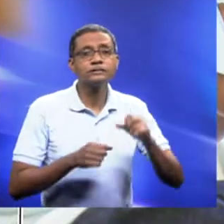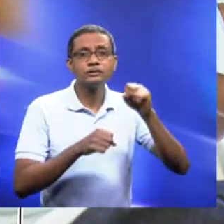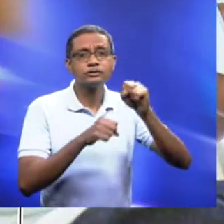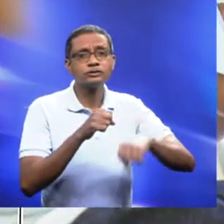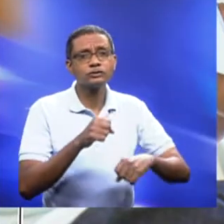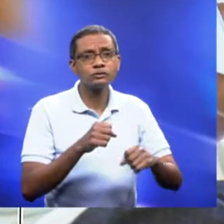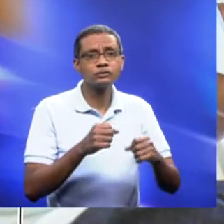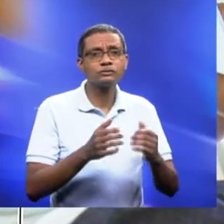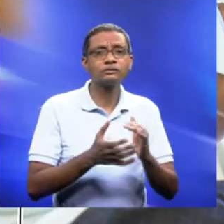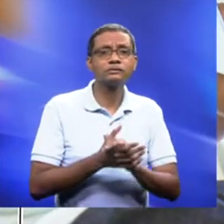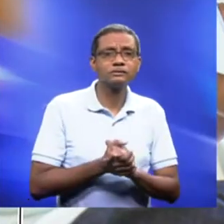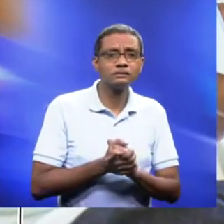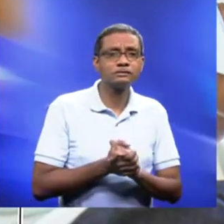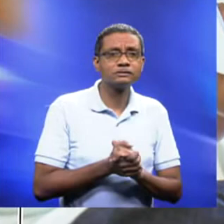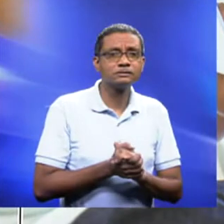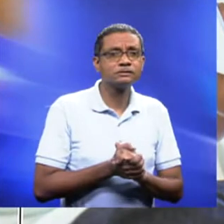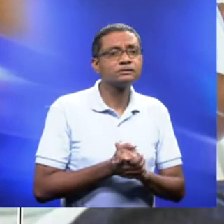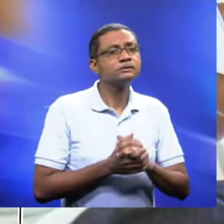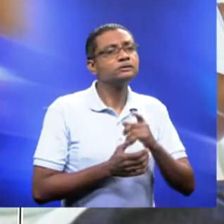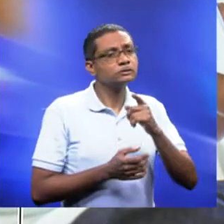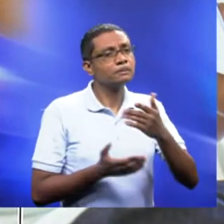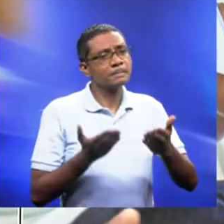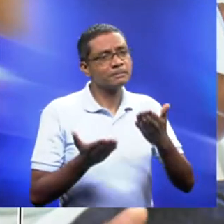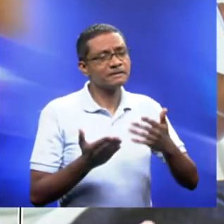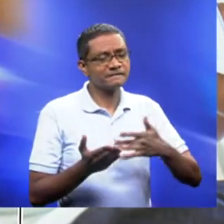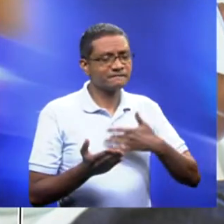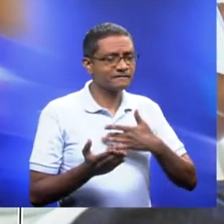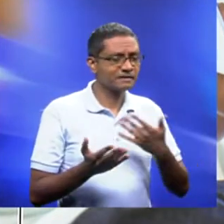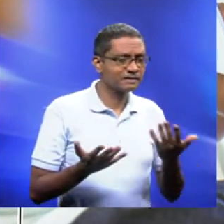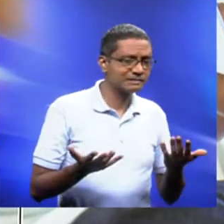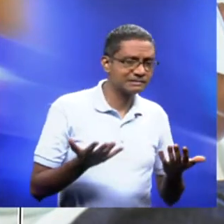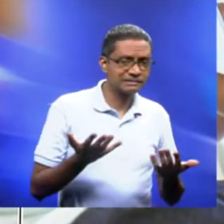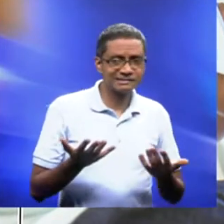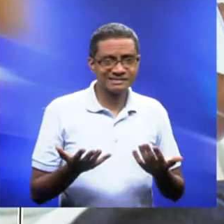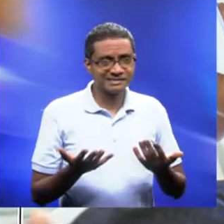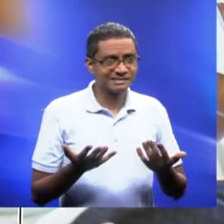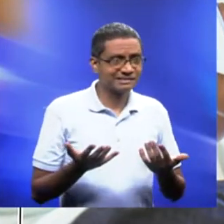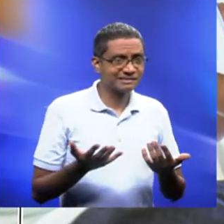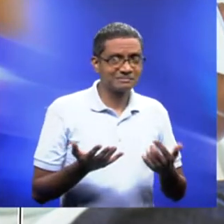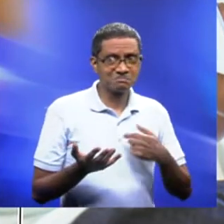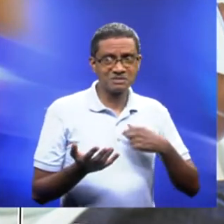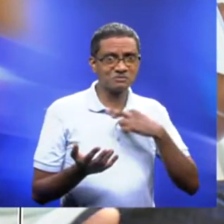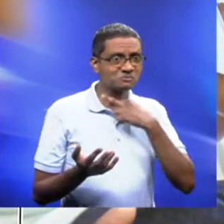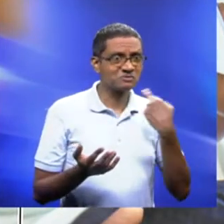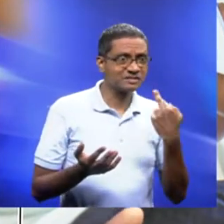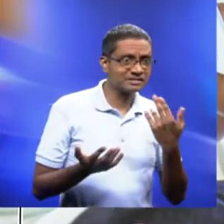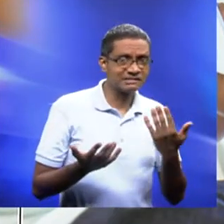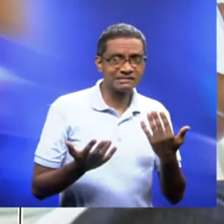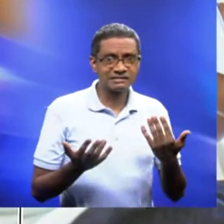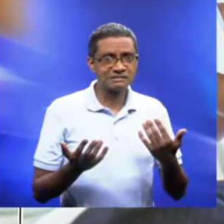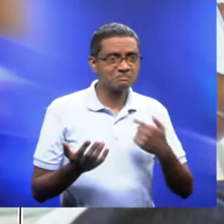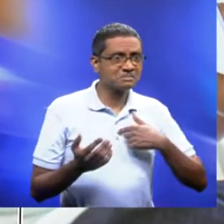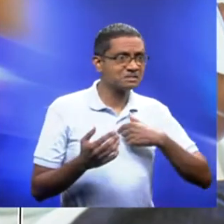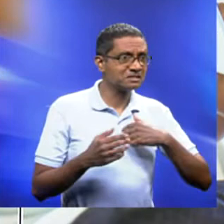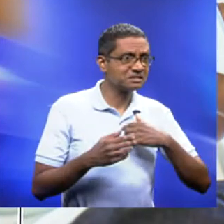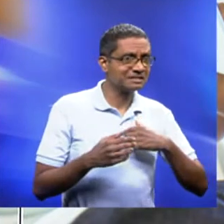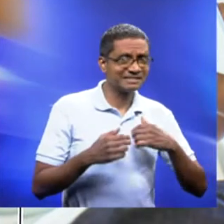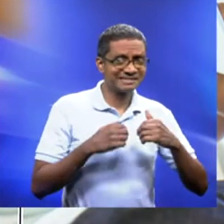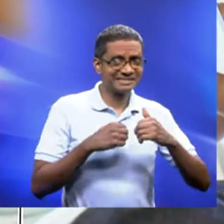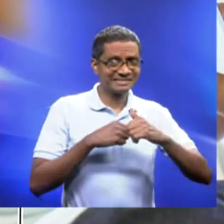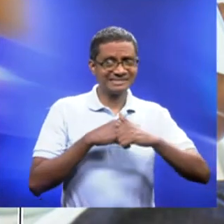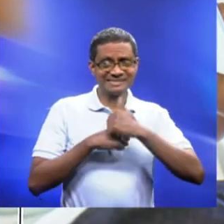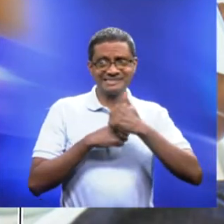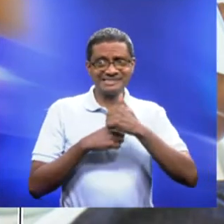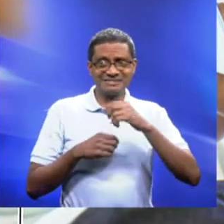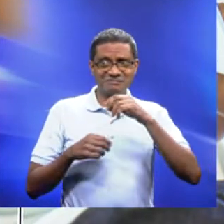not a vulnerability. So yes, you may feel vulnerable, but it's something you have to be mindful of, because at the end of the day, is commerce. It is the way